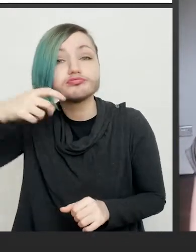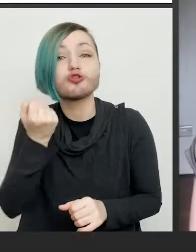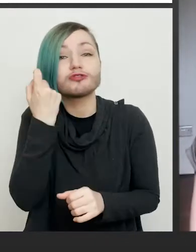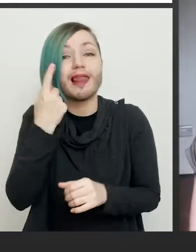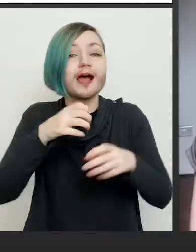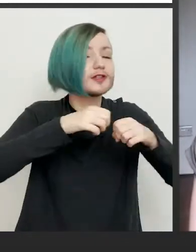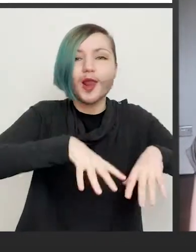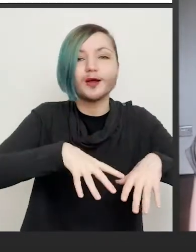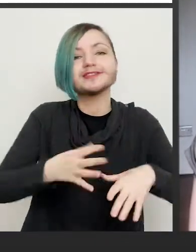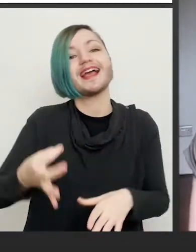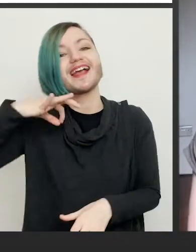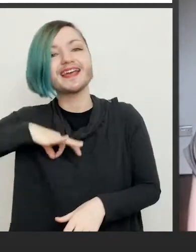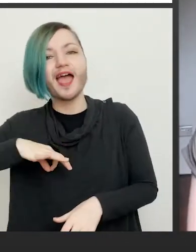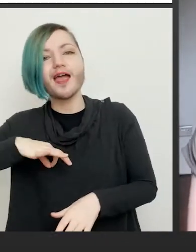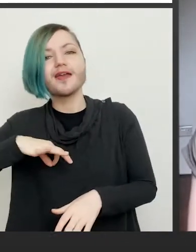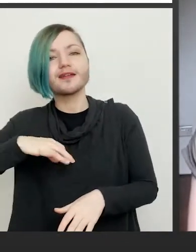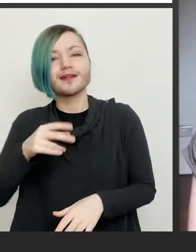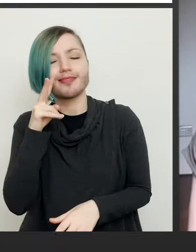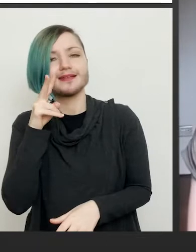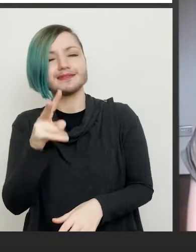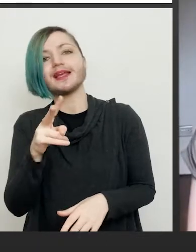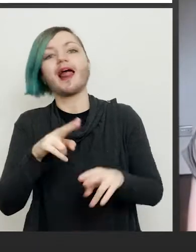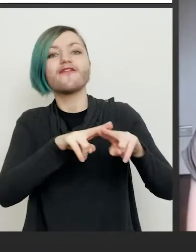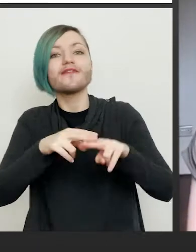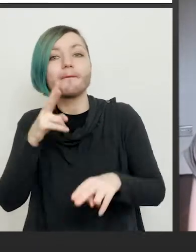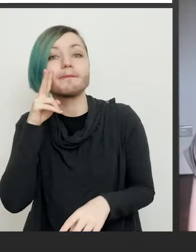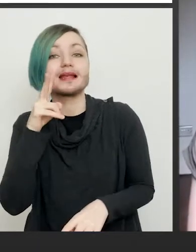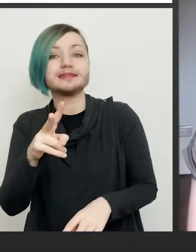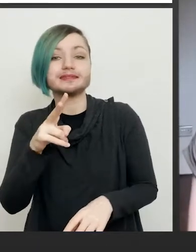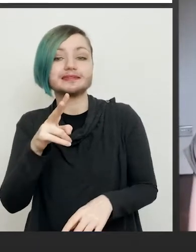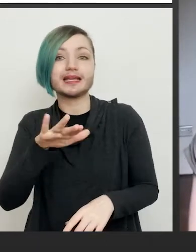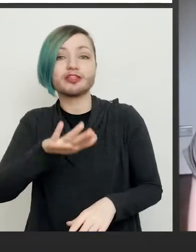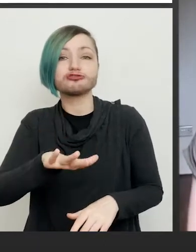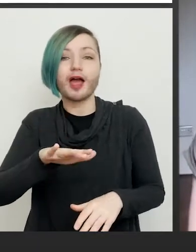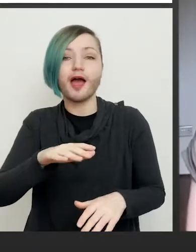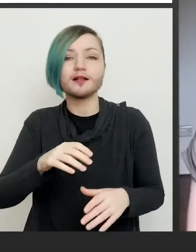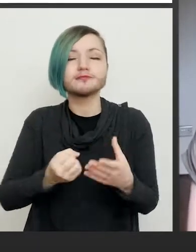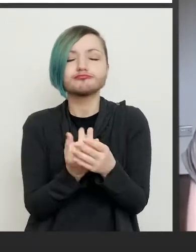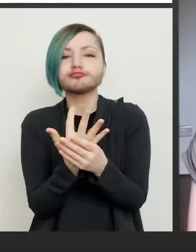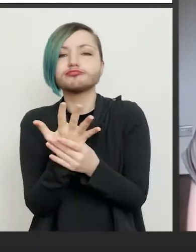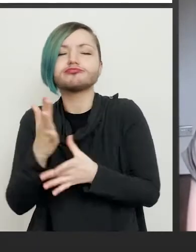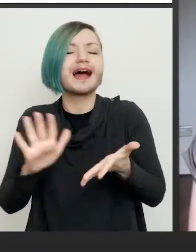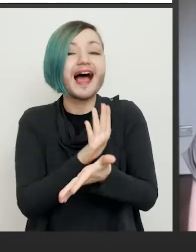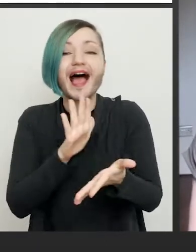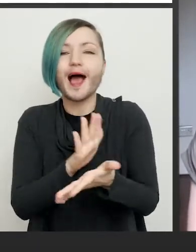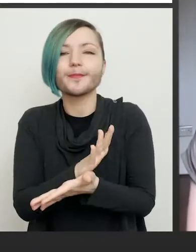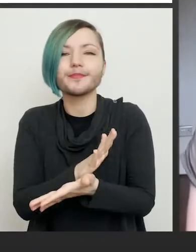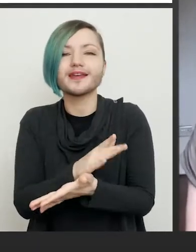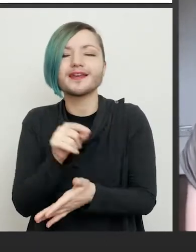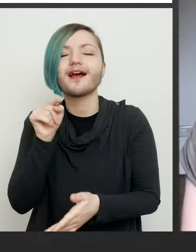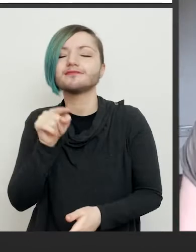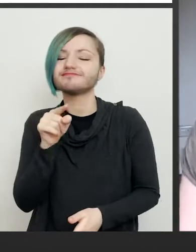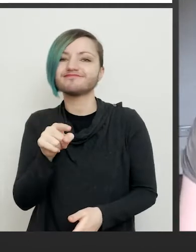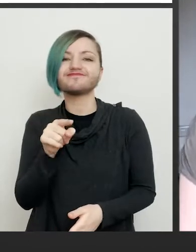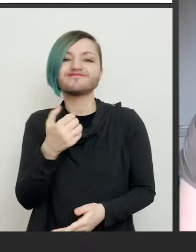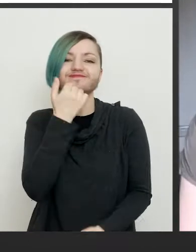actually what parents see or siblings see is a child blossoming and happy, and fundamentally that coming round to